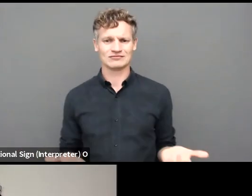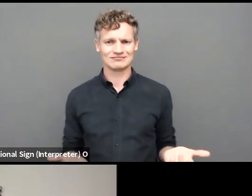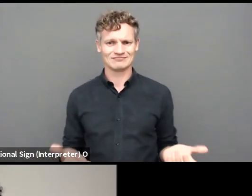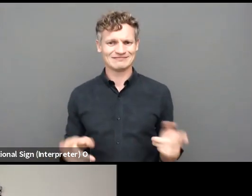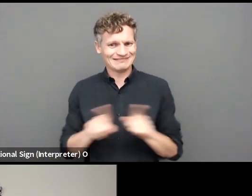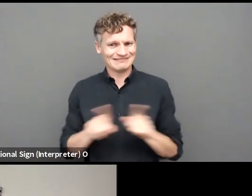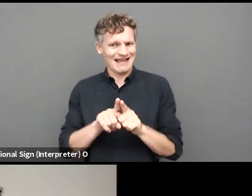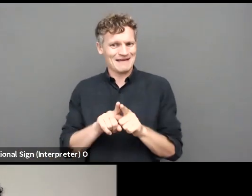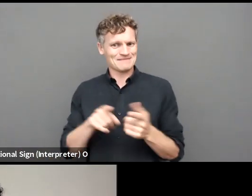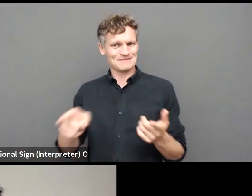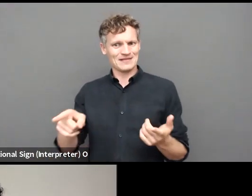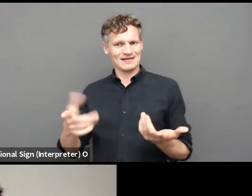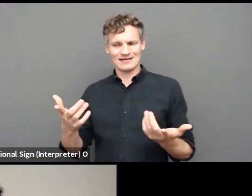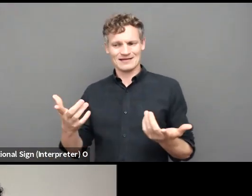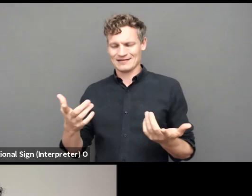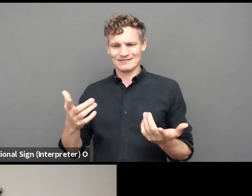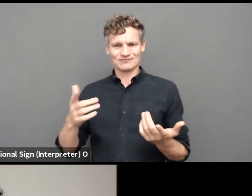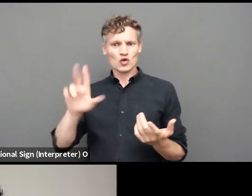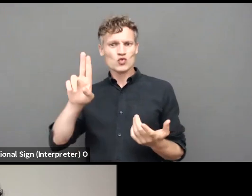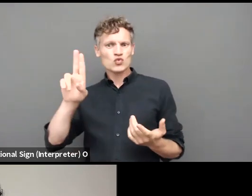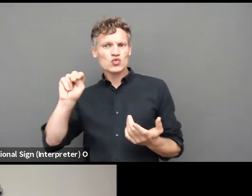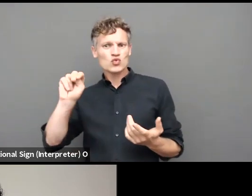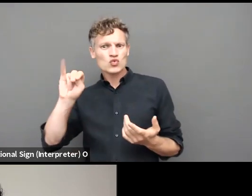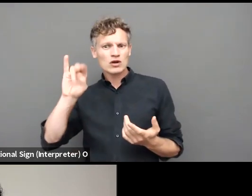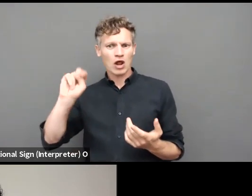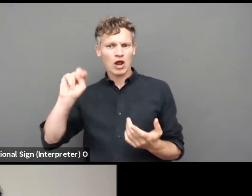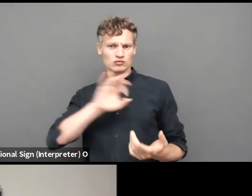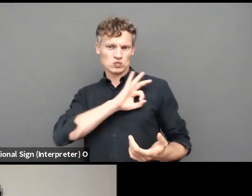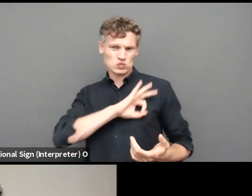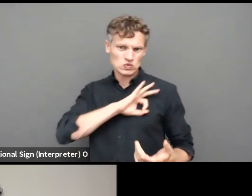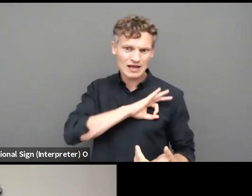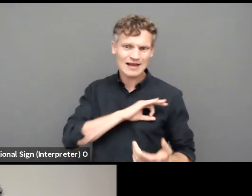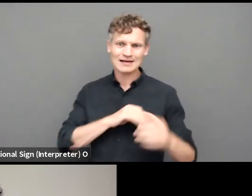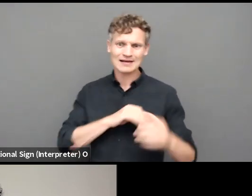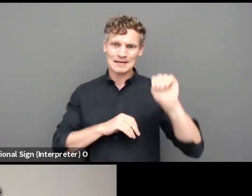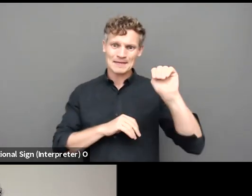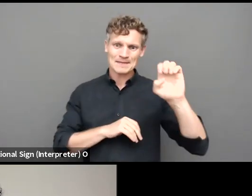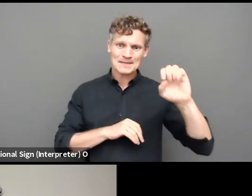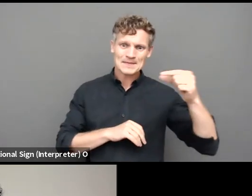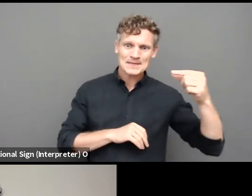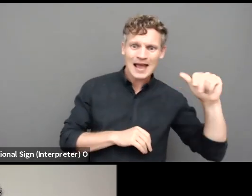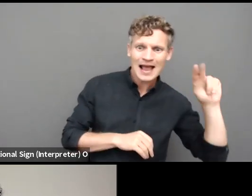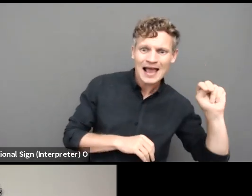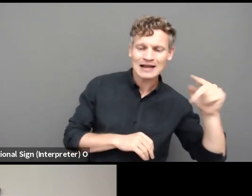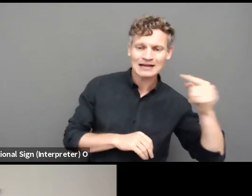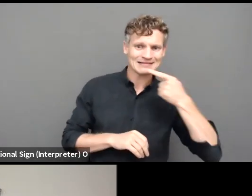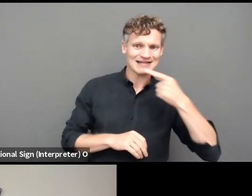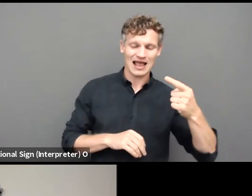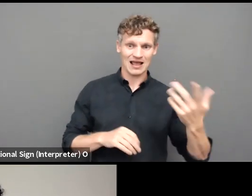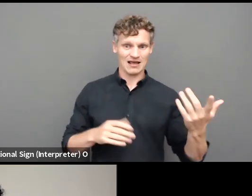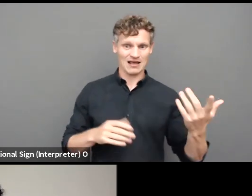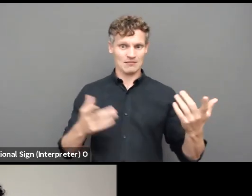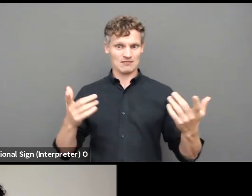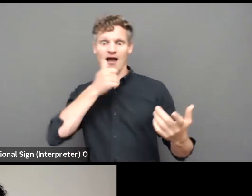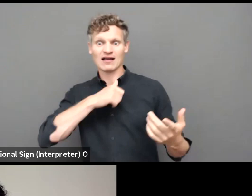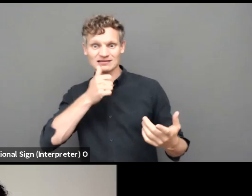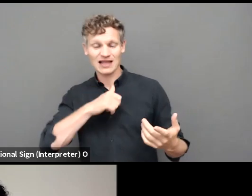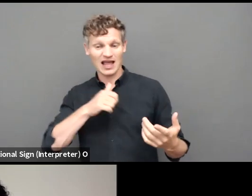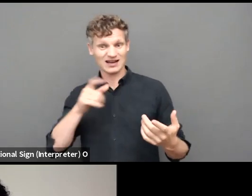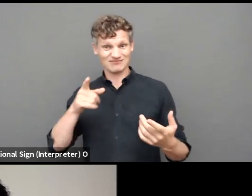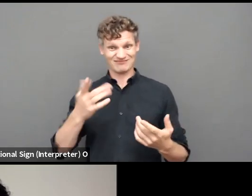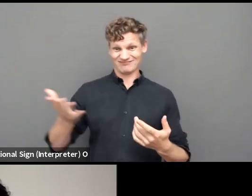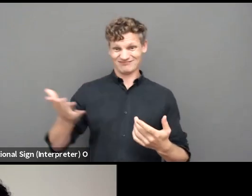reach out to others, where Thorstein reminds us that it was the entire female population of Iceland that went on strike in the